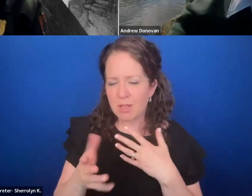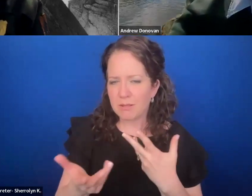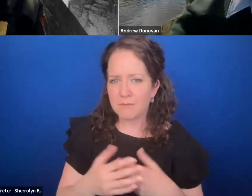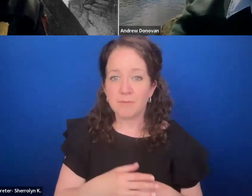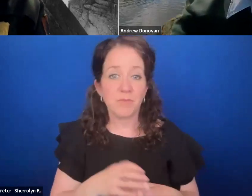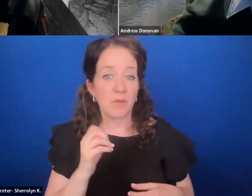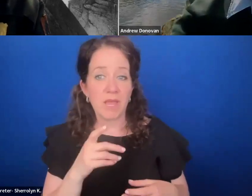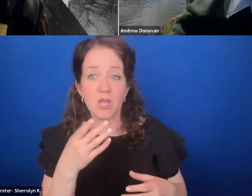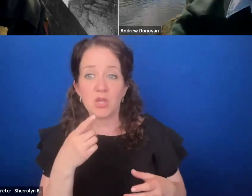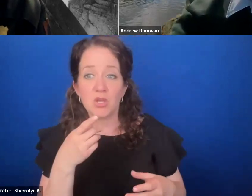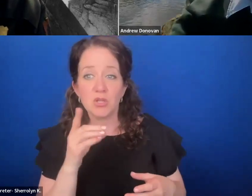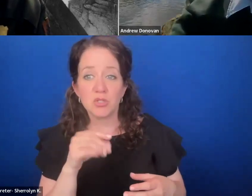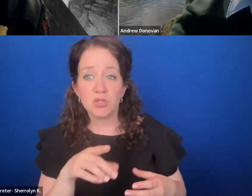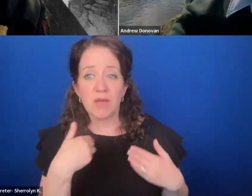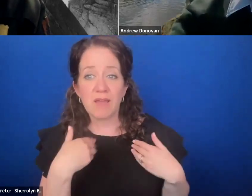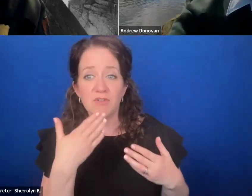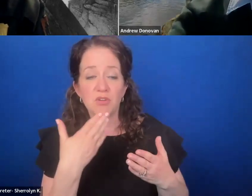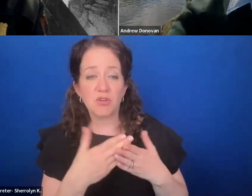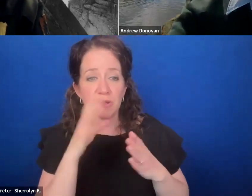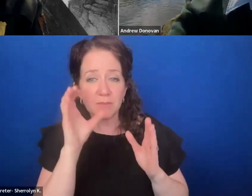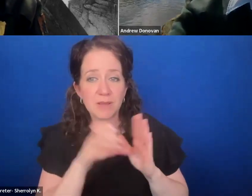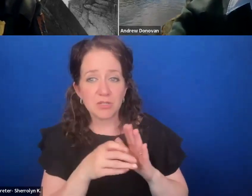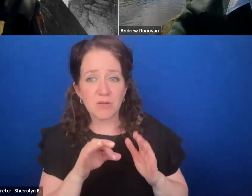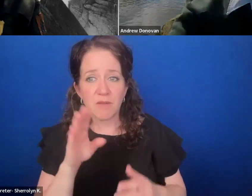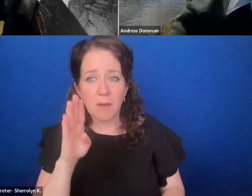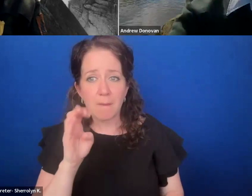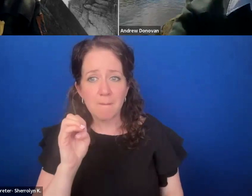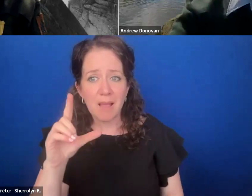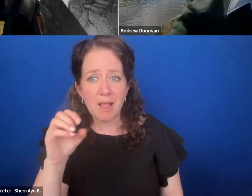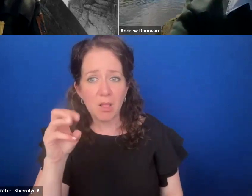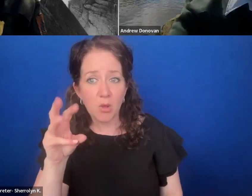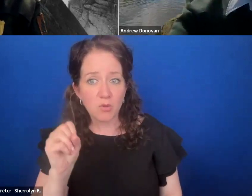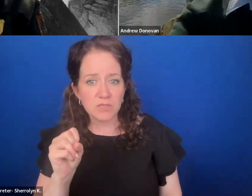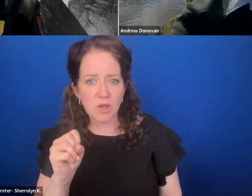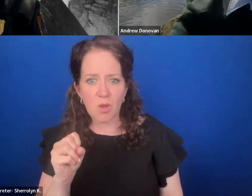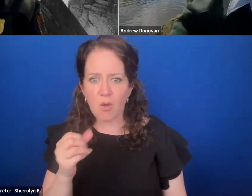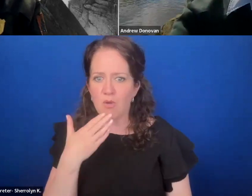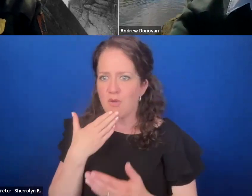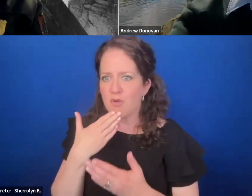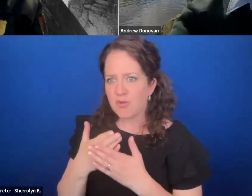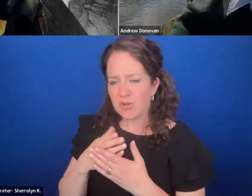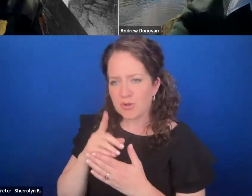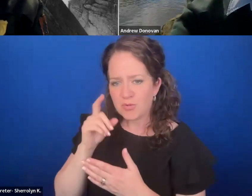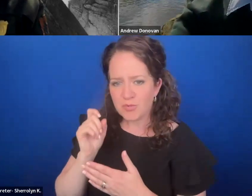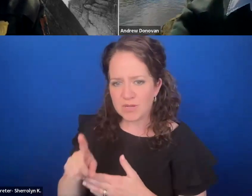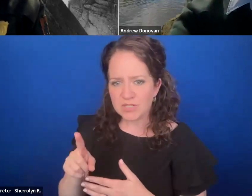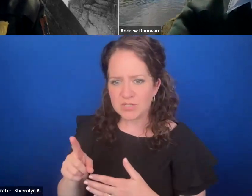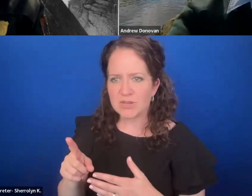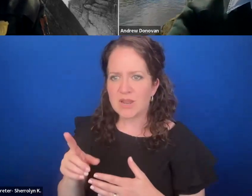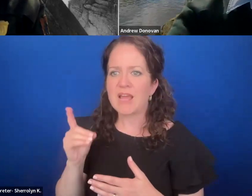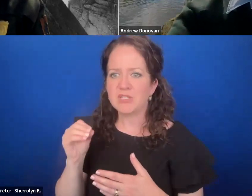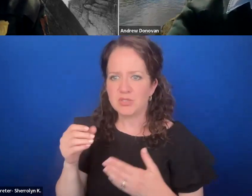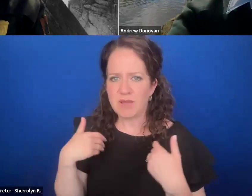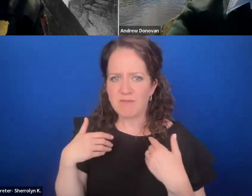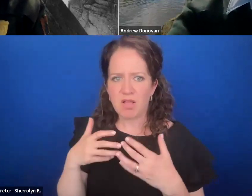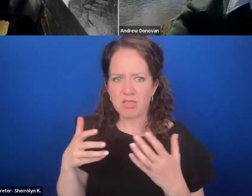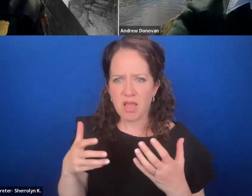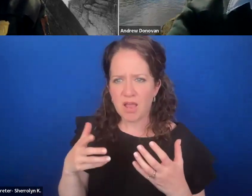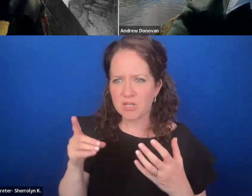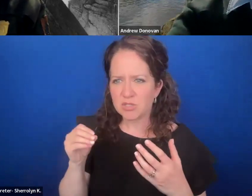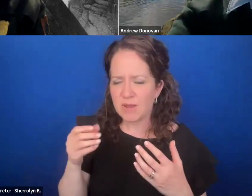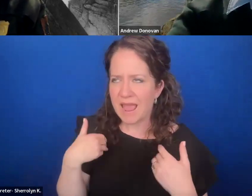good picture of the bellows? That is a great question. We do have lots of them. Do I have one